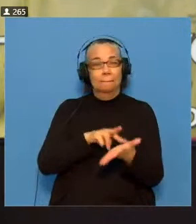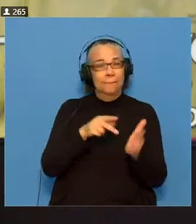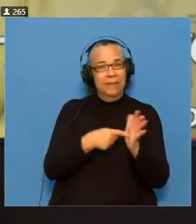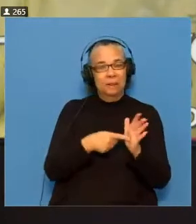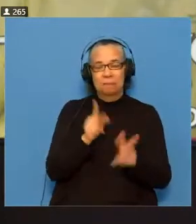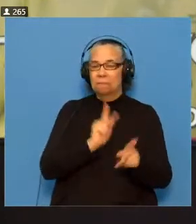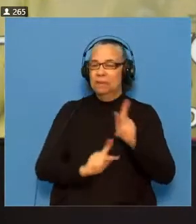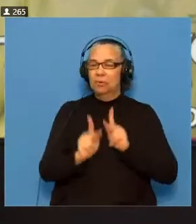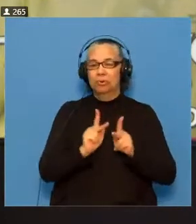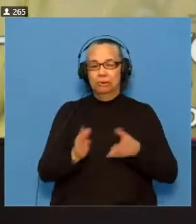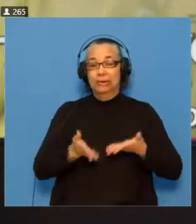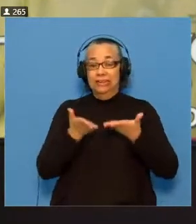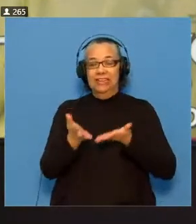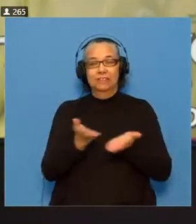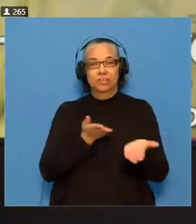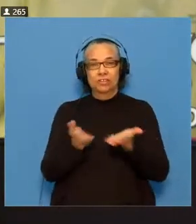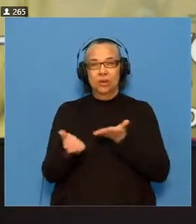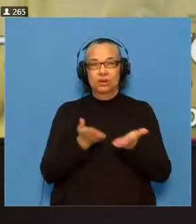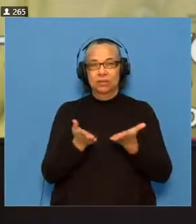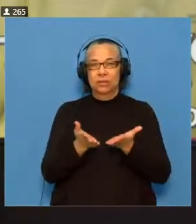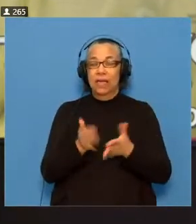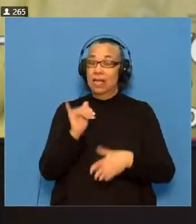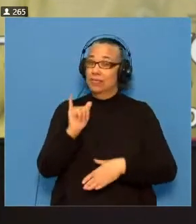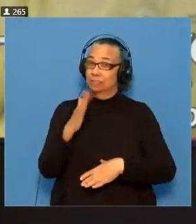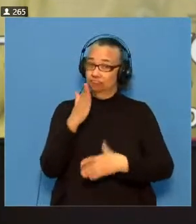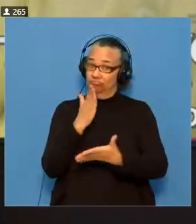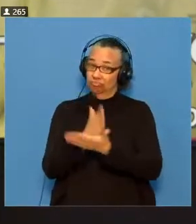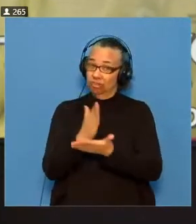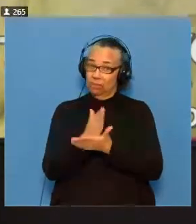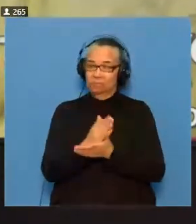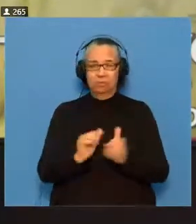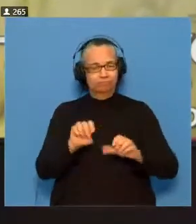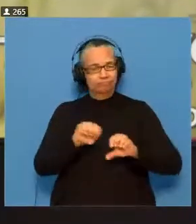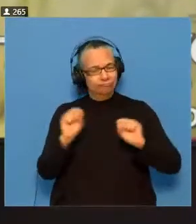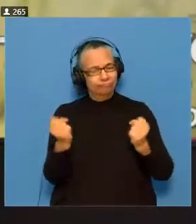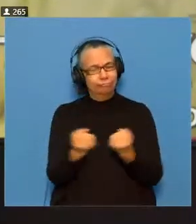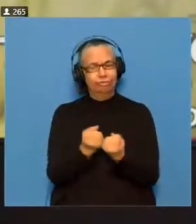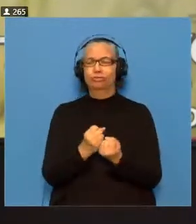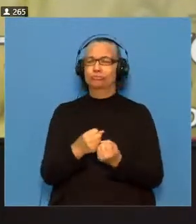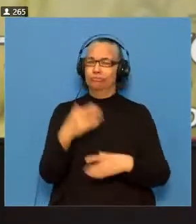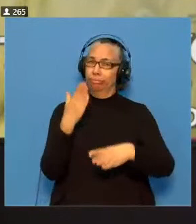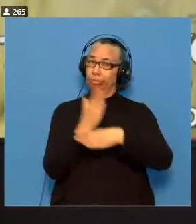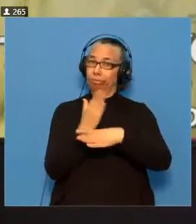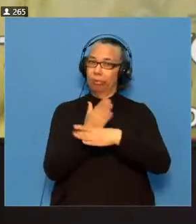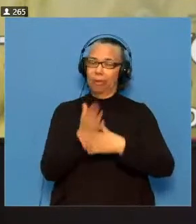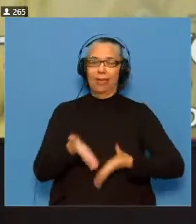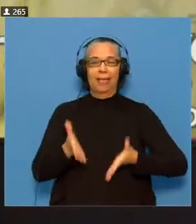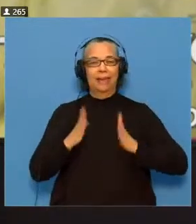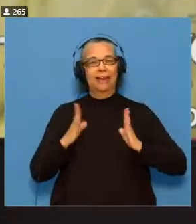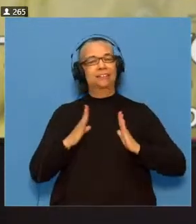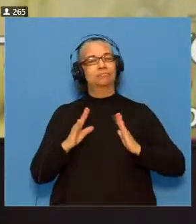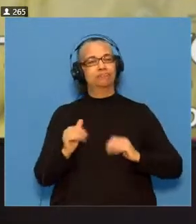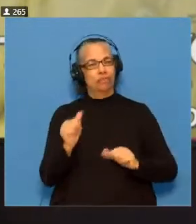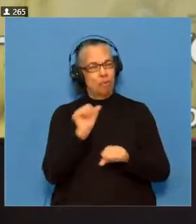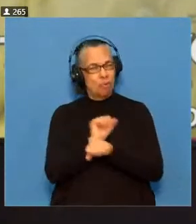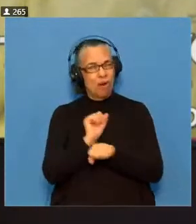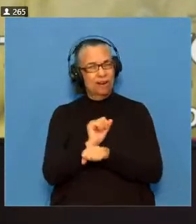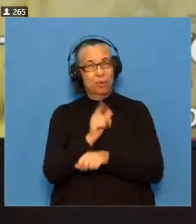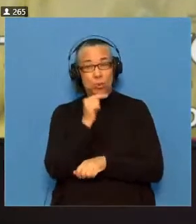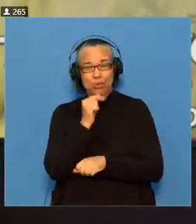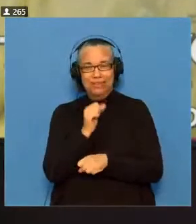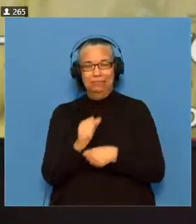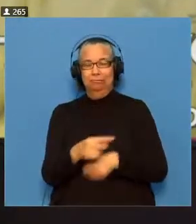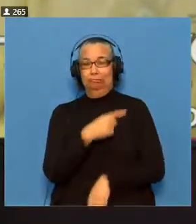services which prevent social disruption and allow society to function, and who are also at risk for higher levels of exposure